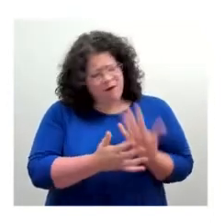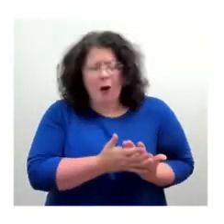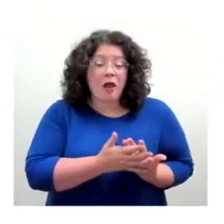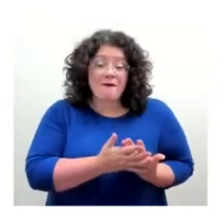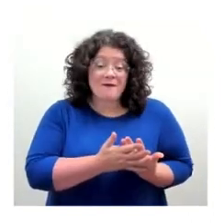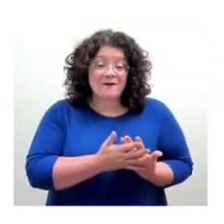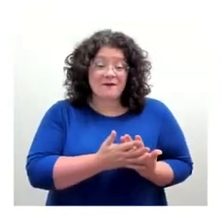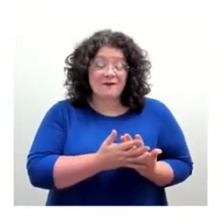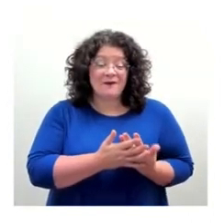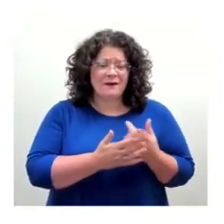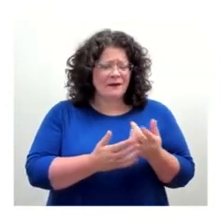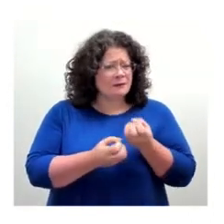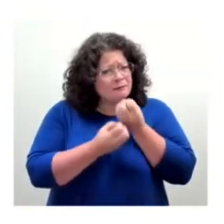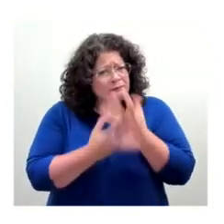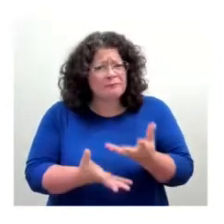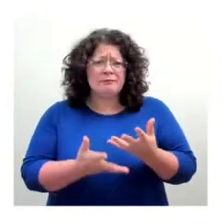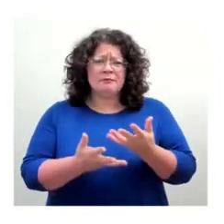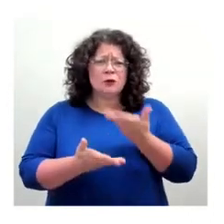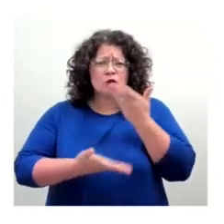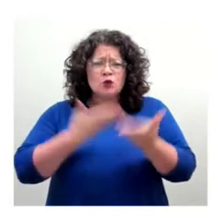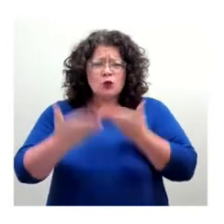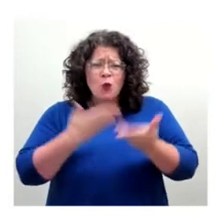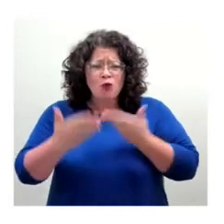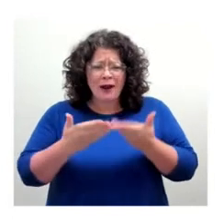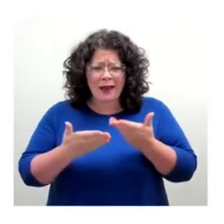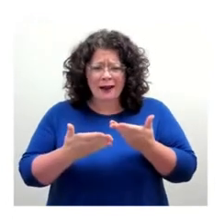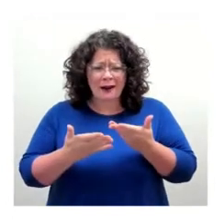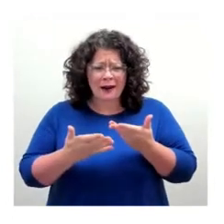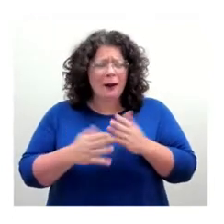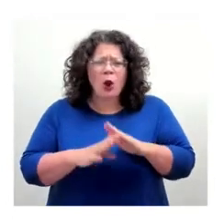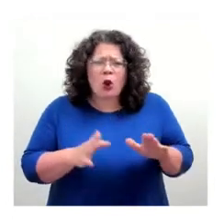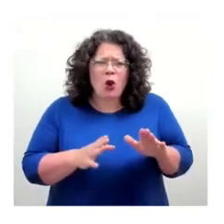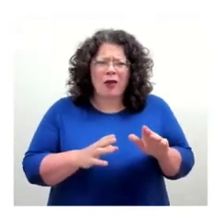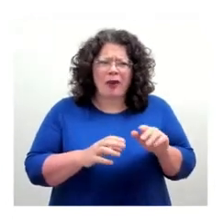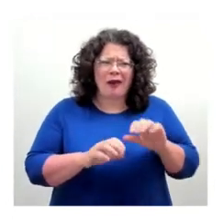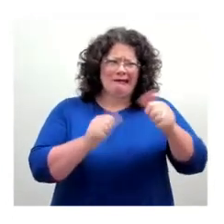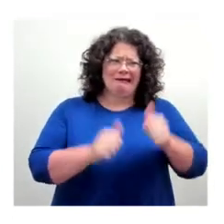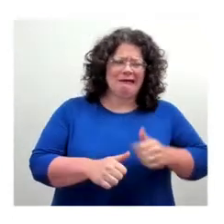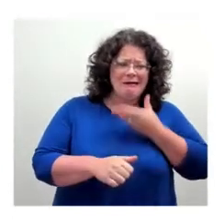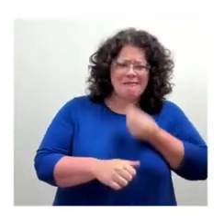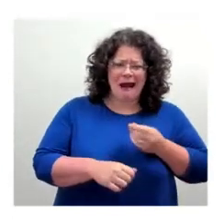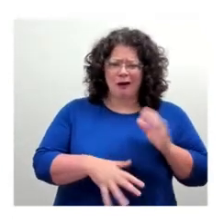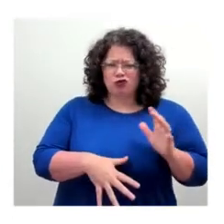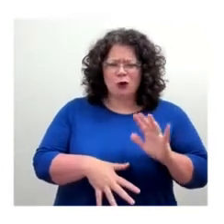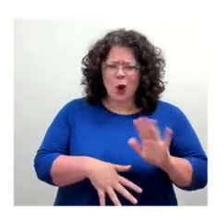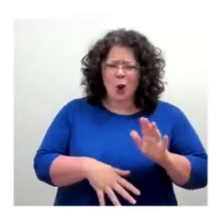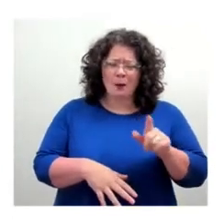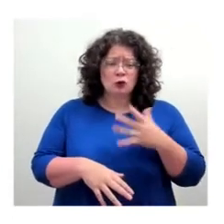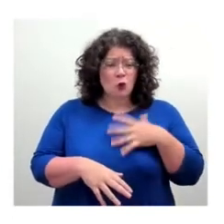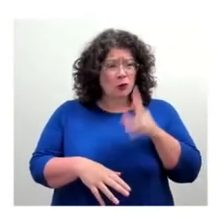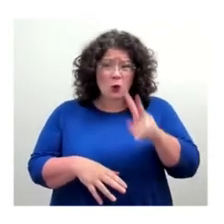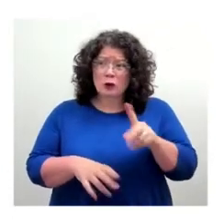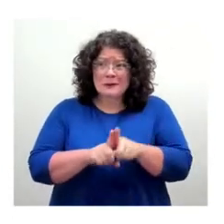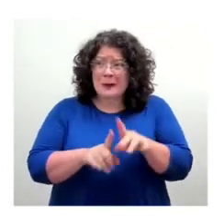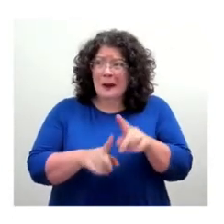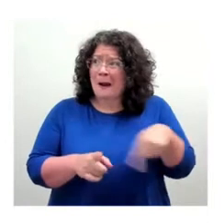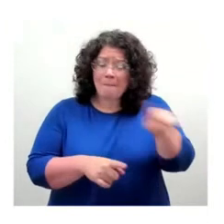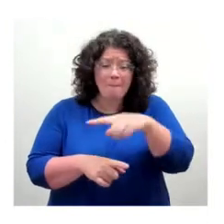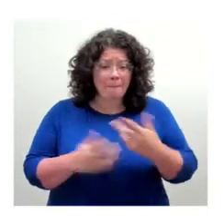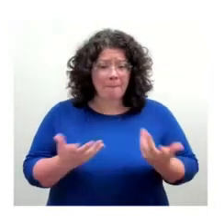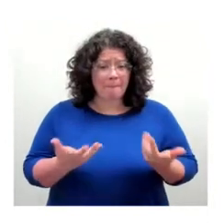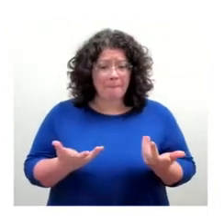on her phone up close to her. But when the second series came along, that series included a lot of French dialogue. so